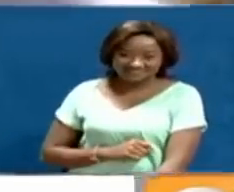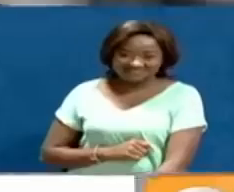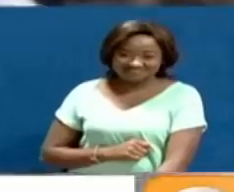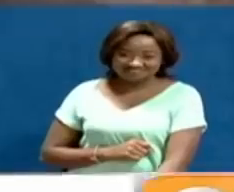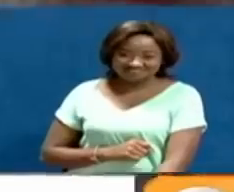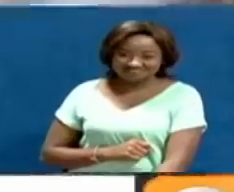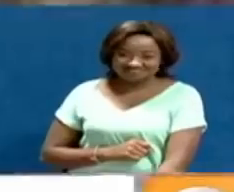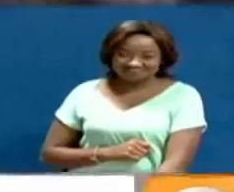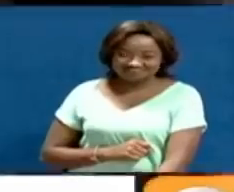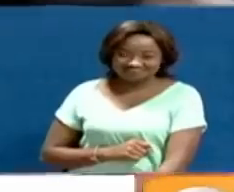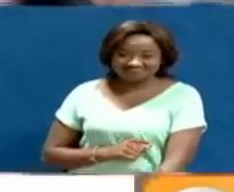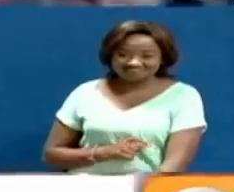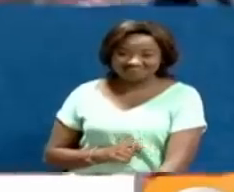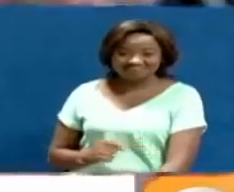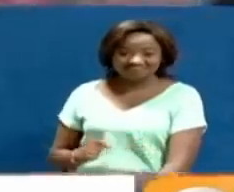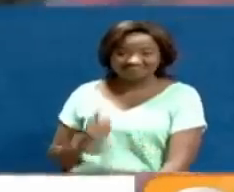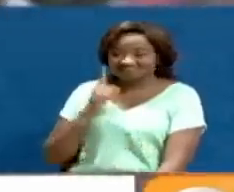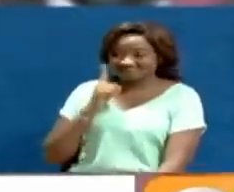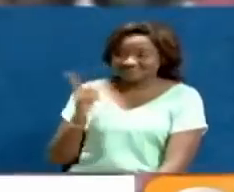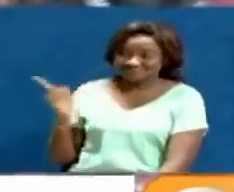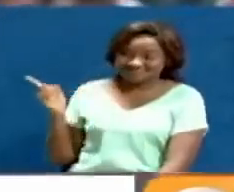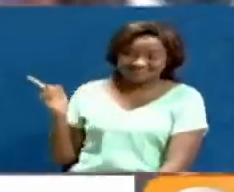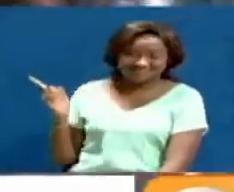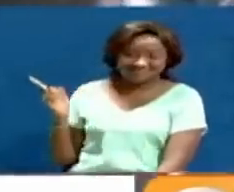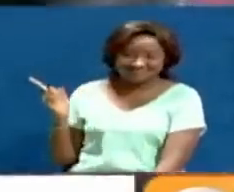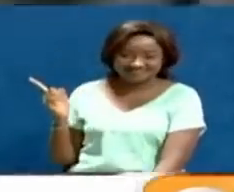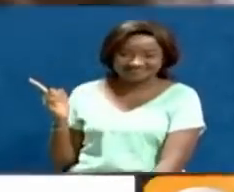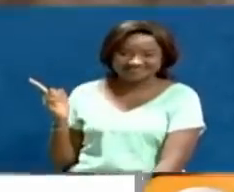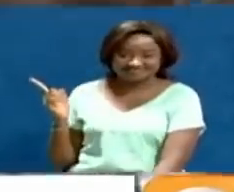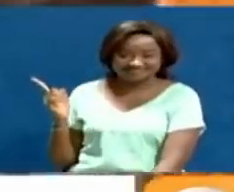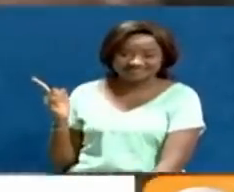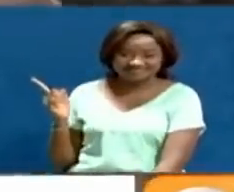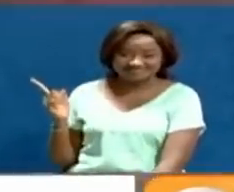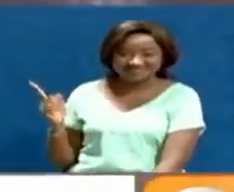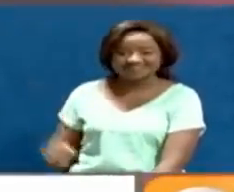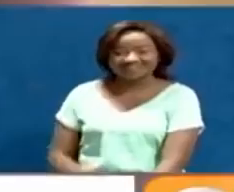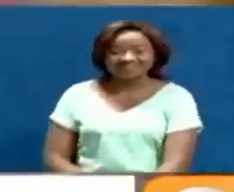Shoulder one. Grace ran to the finish line as Eliud finished the race and they embraced in celebration.